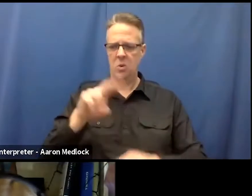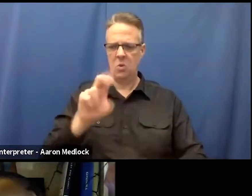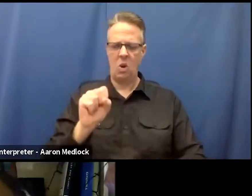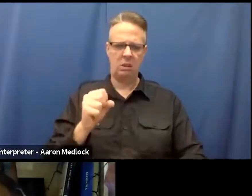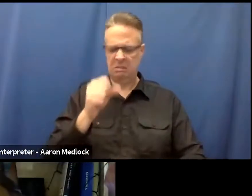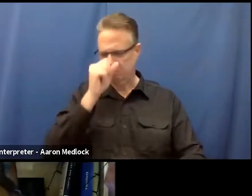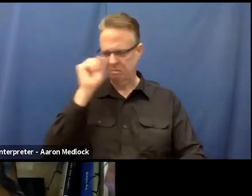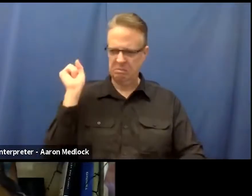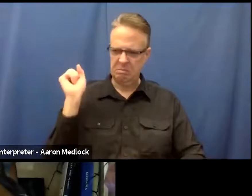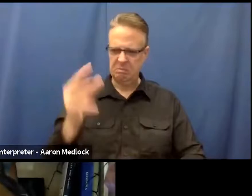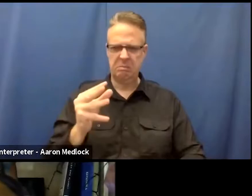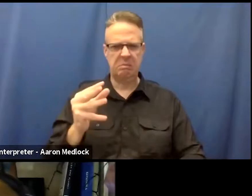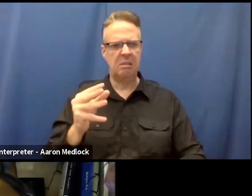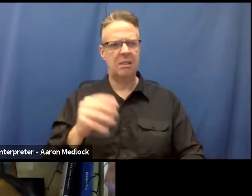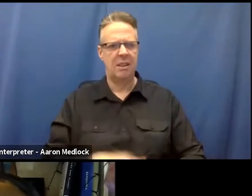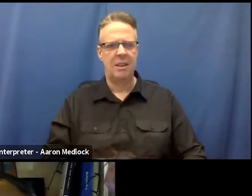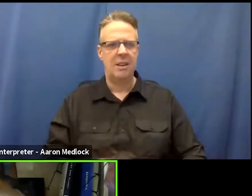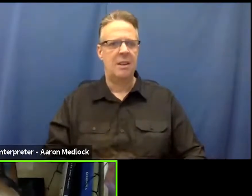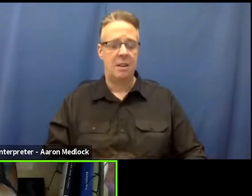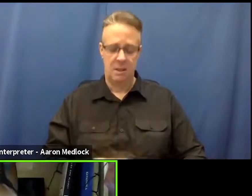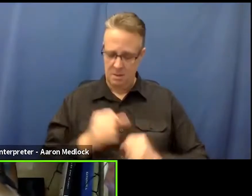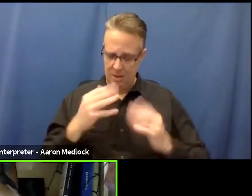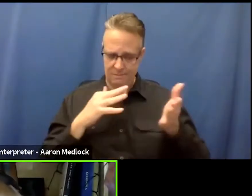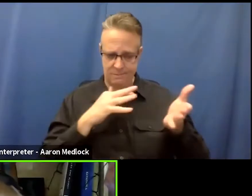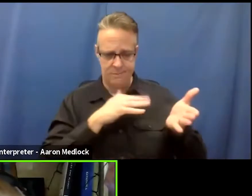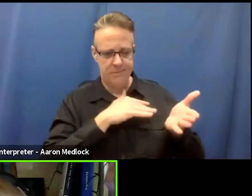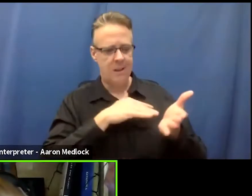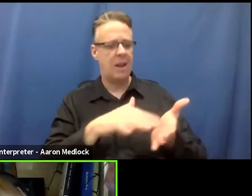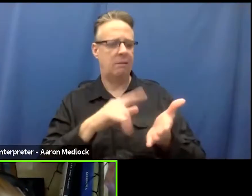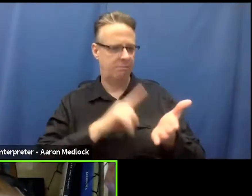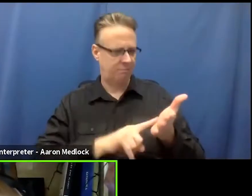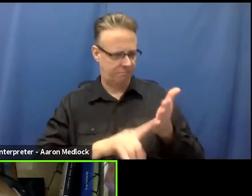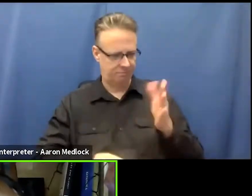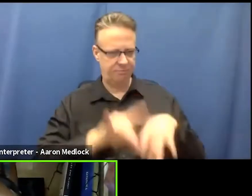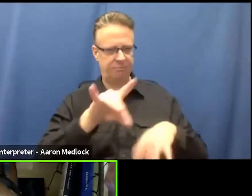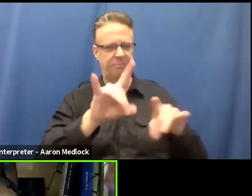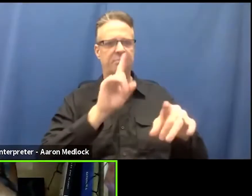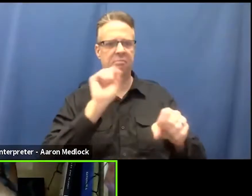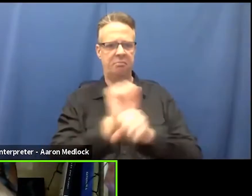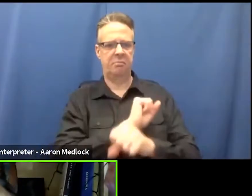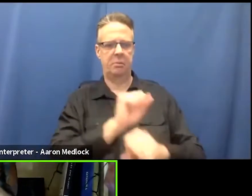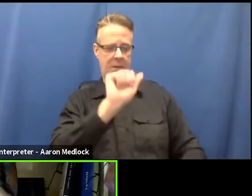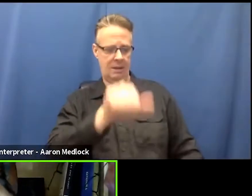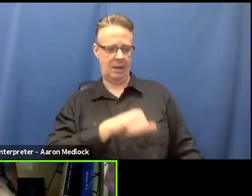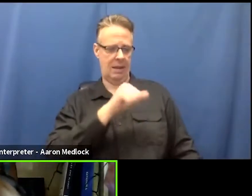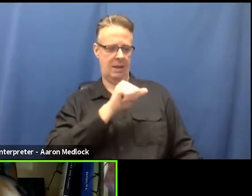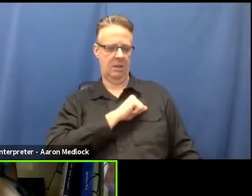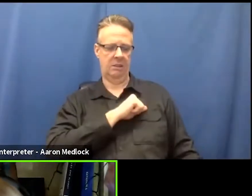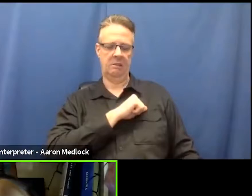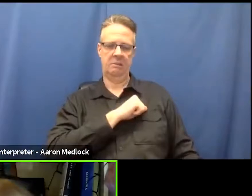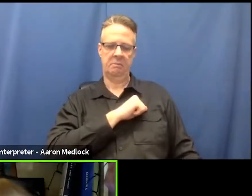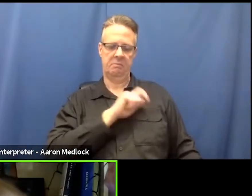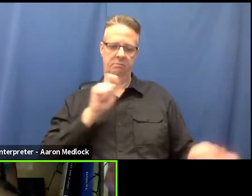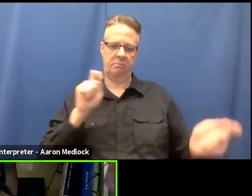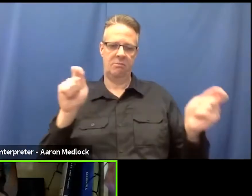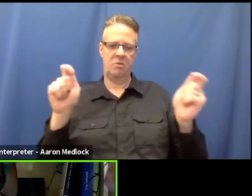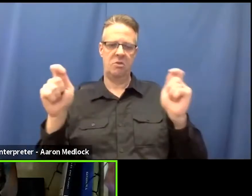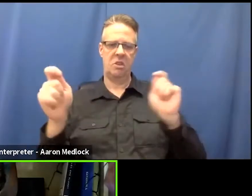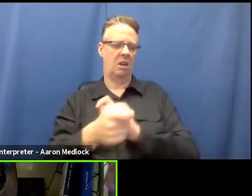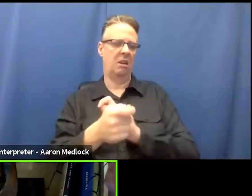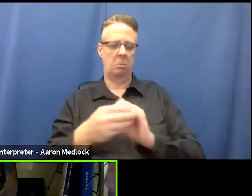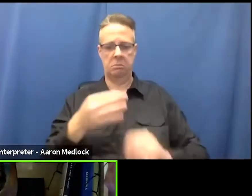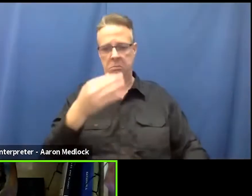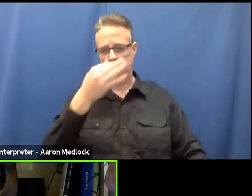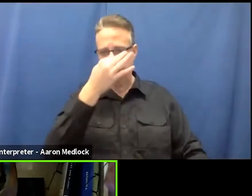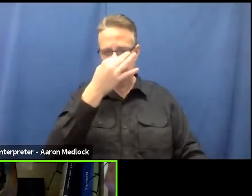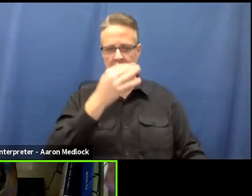There are tangential studies that prove that attitudes have changed to the extent that certain words and the